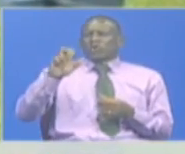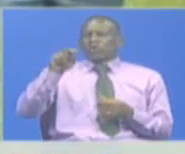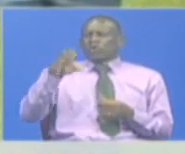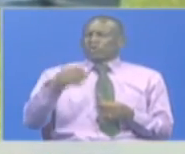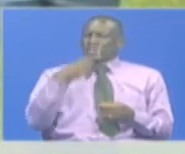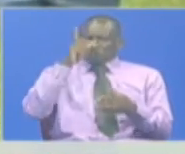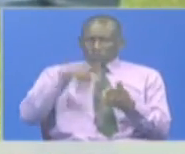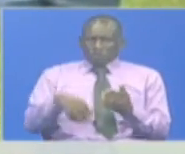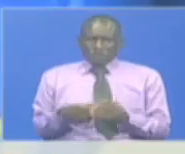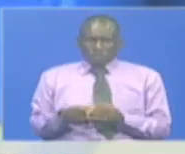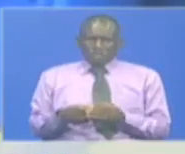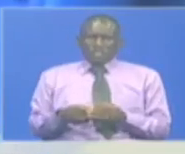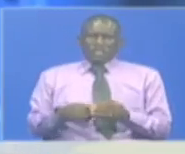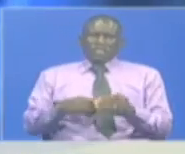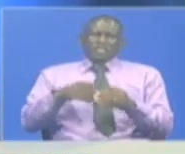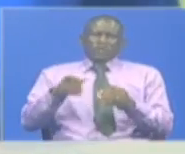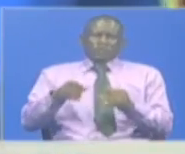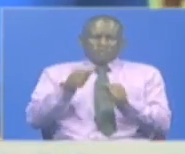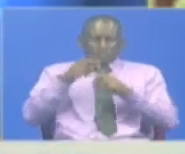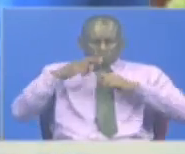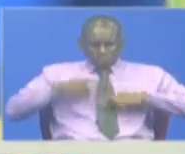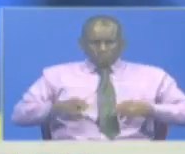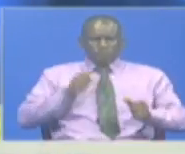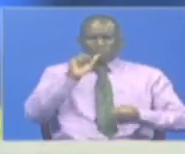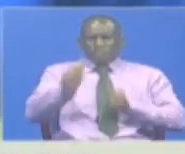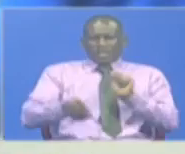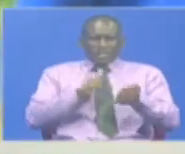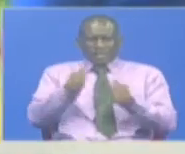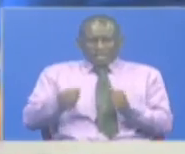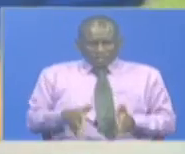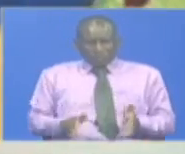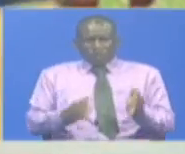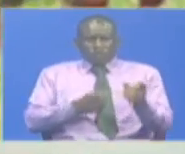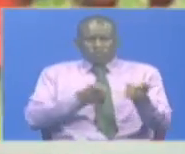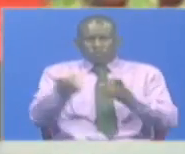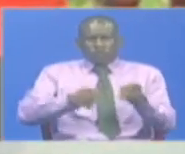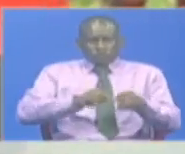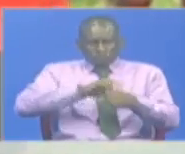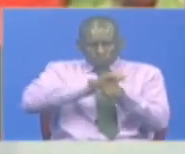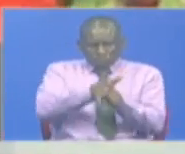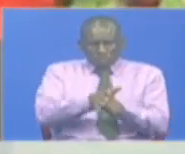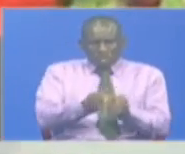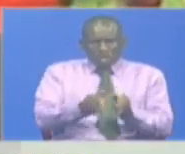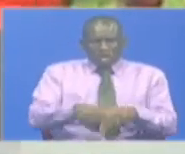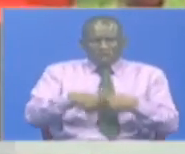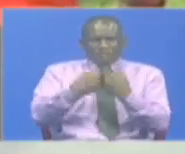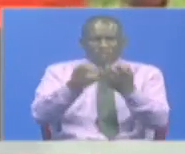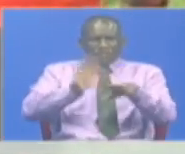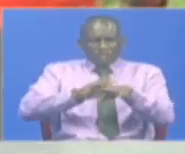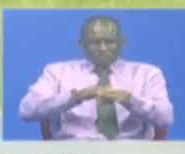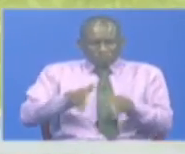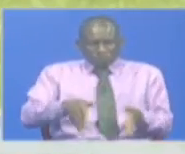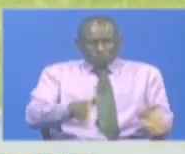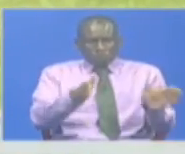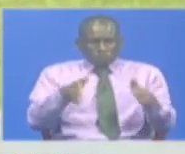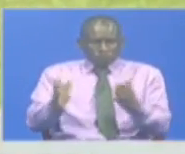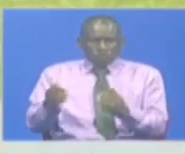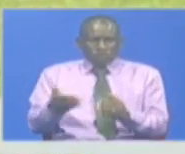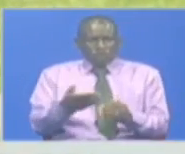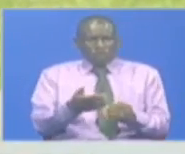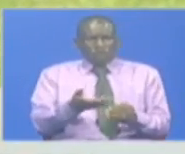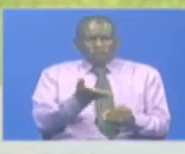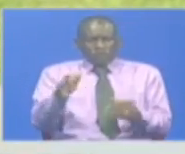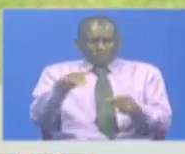break from athletics as a measure to contain the coronavirus has presented a perfect opportunity for the ever